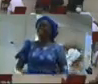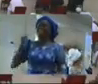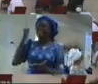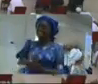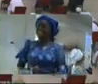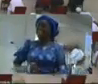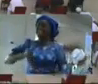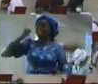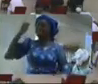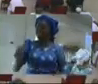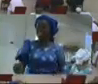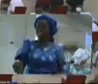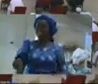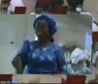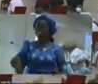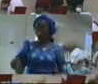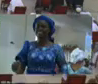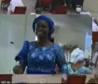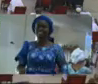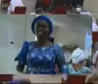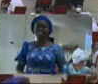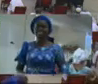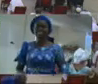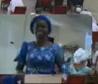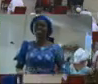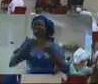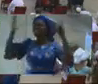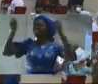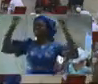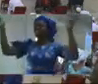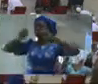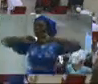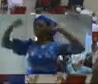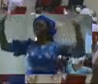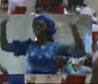Amen. And let somebody shout hallelujah. Hallelujah.